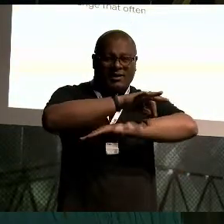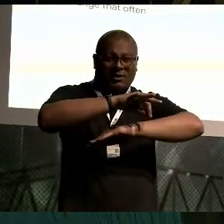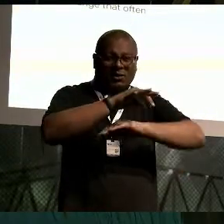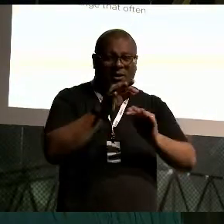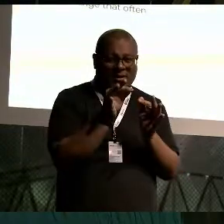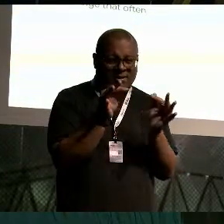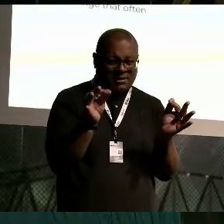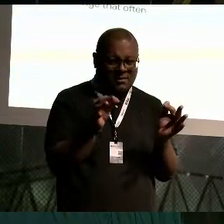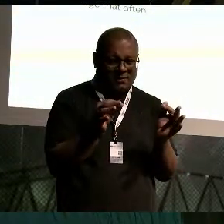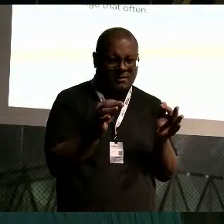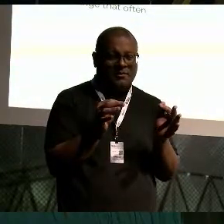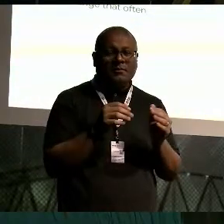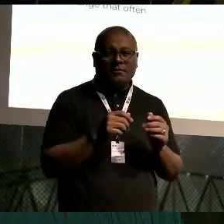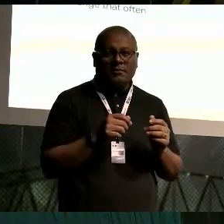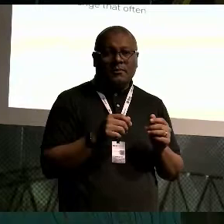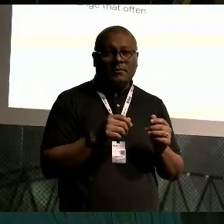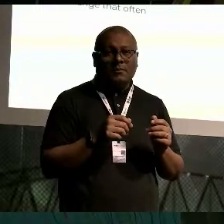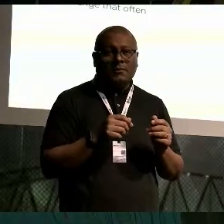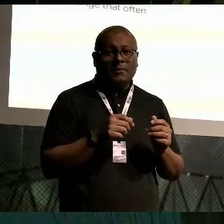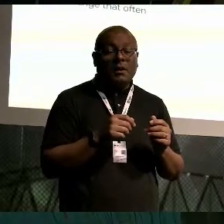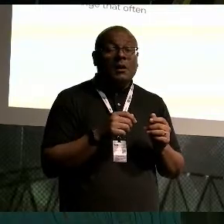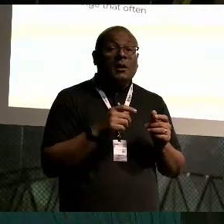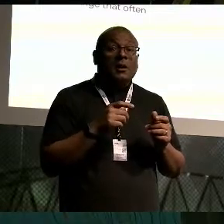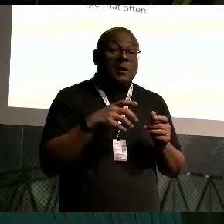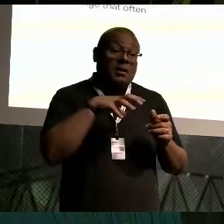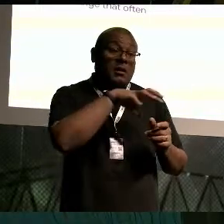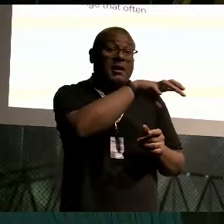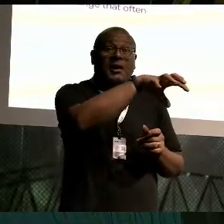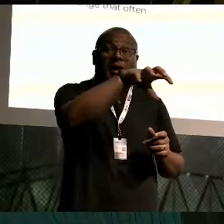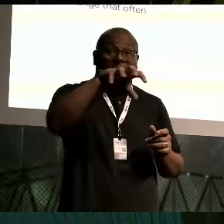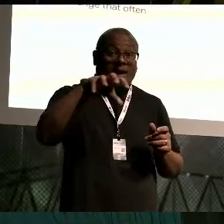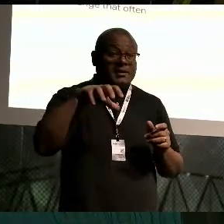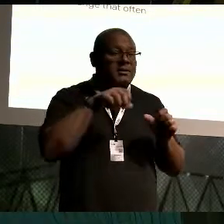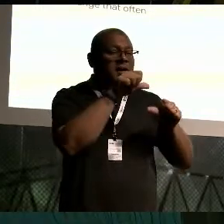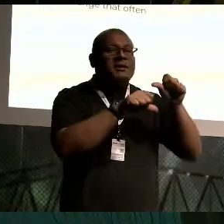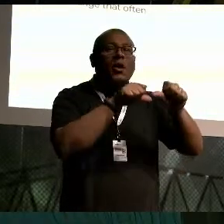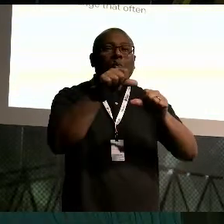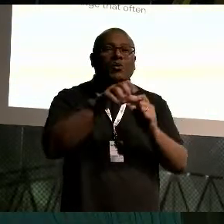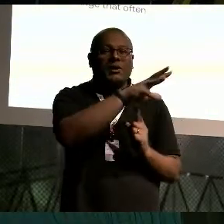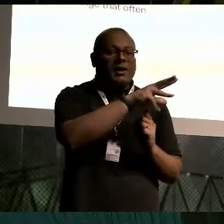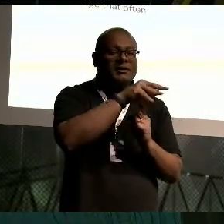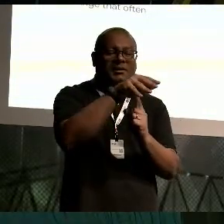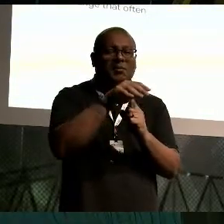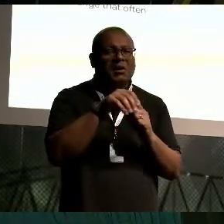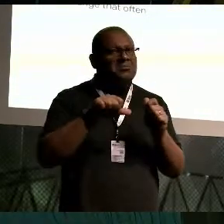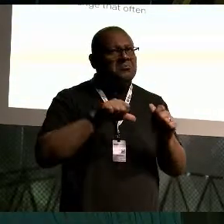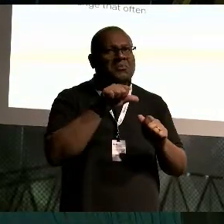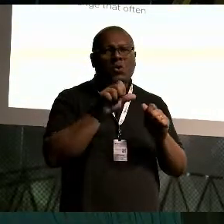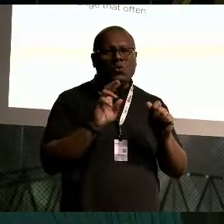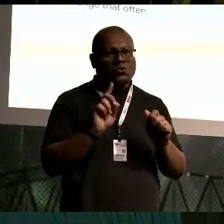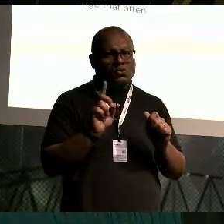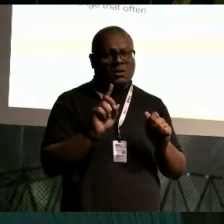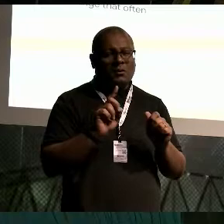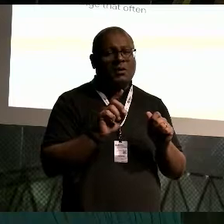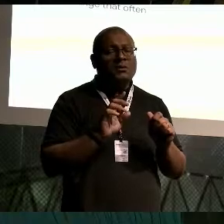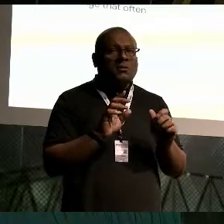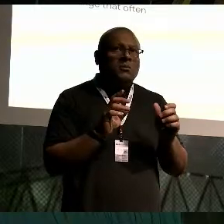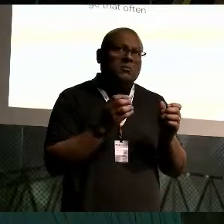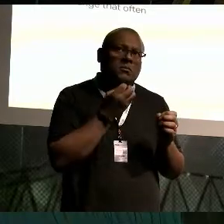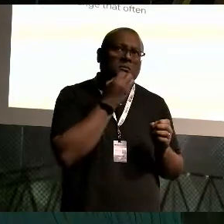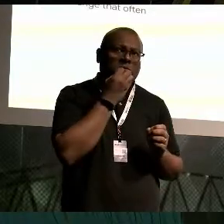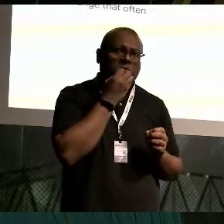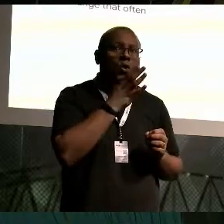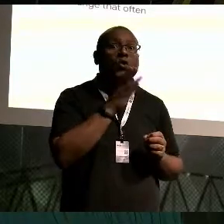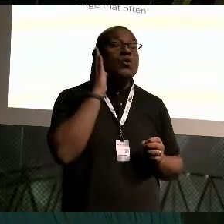of services, and if these services, they don't really change that much, then maybe it's OK to use direct service